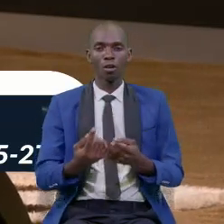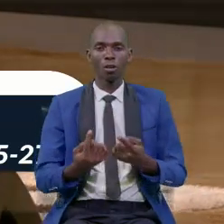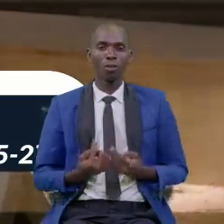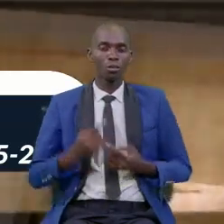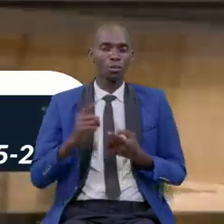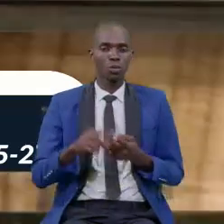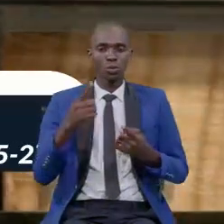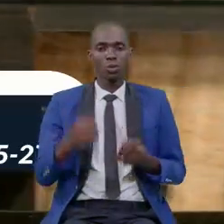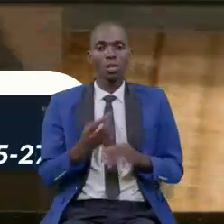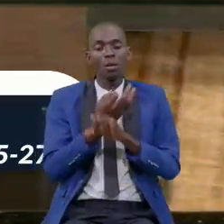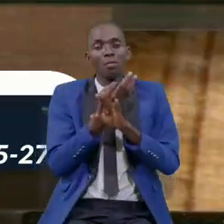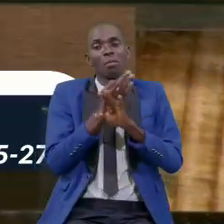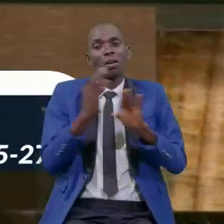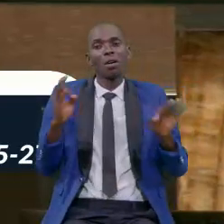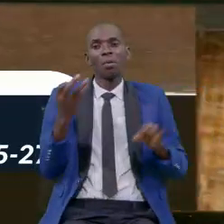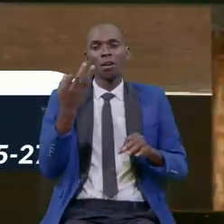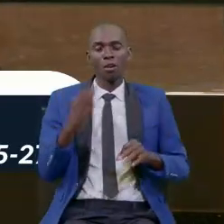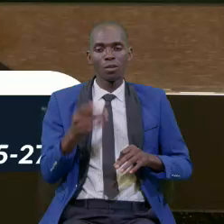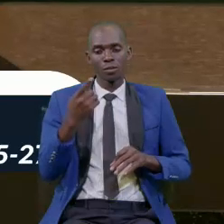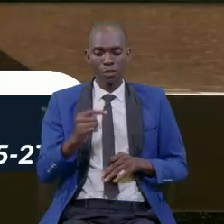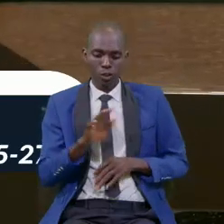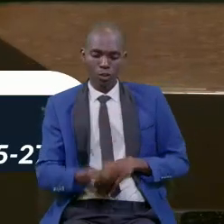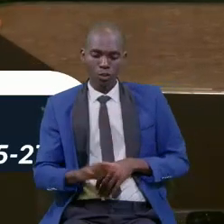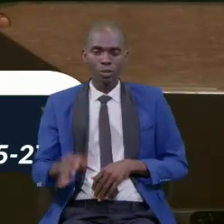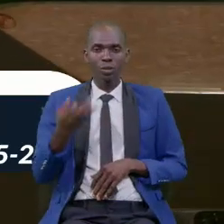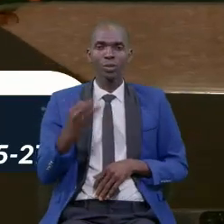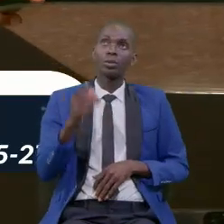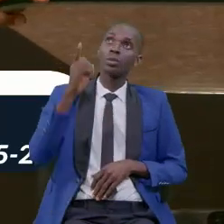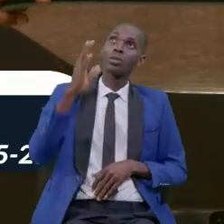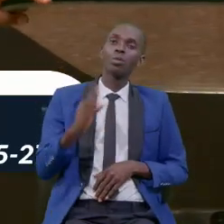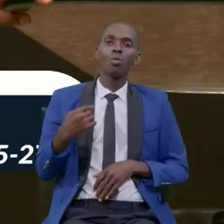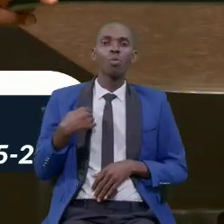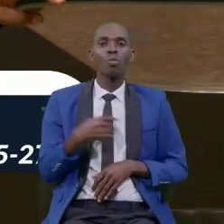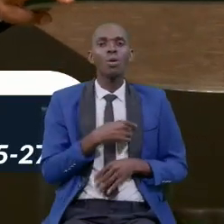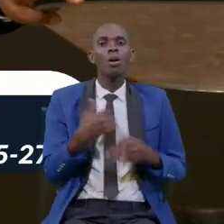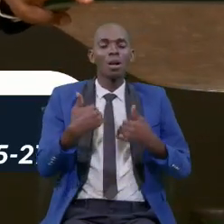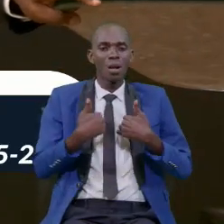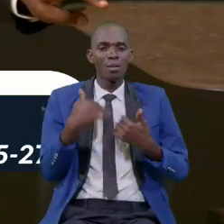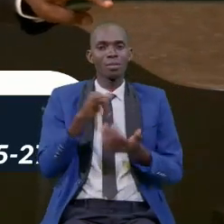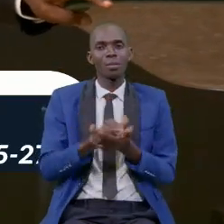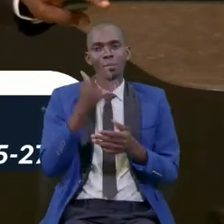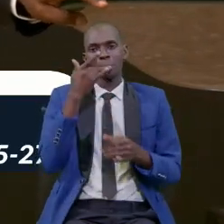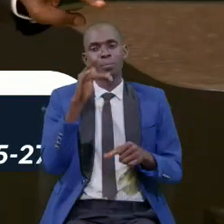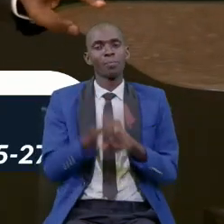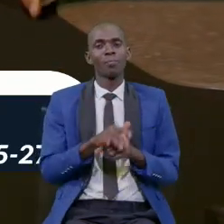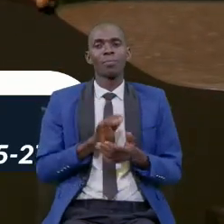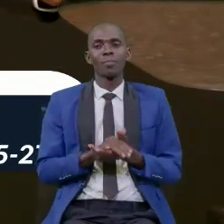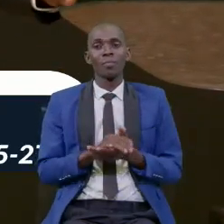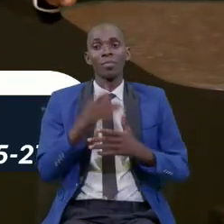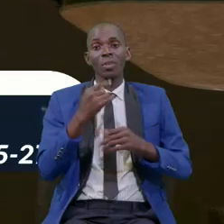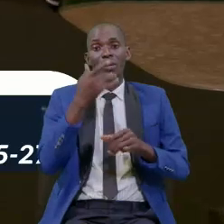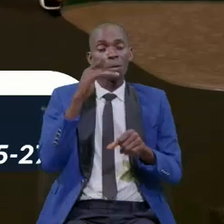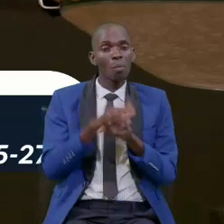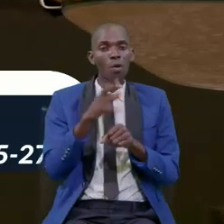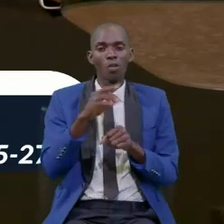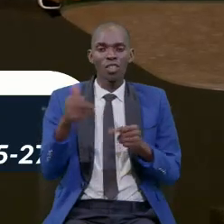into the freedom of the children of God, we have that promise. The promise of a